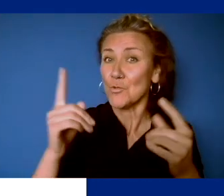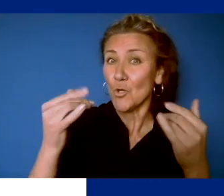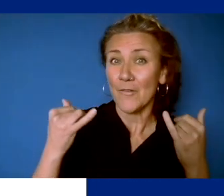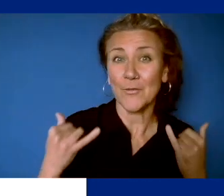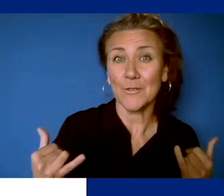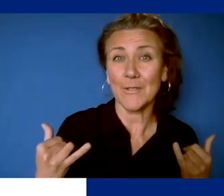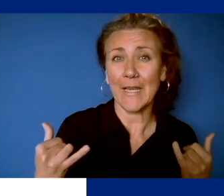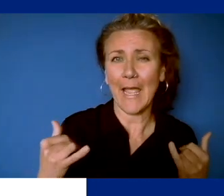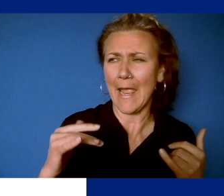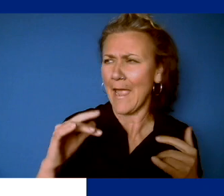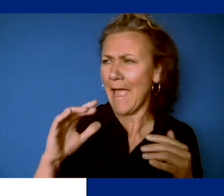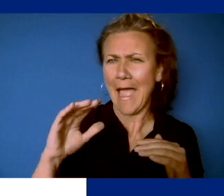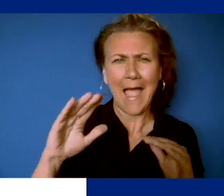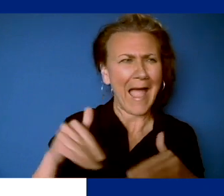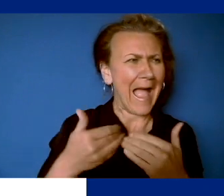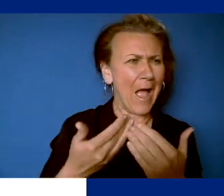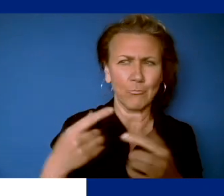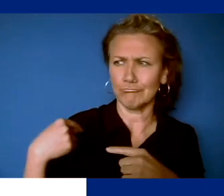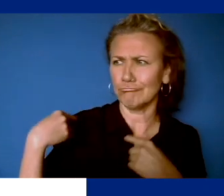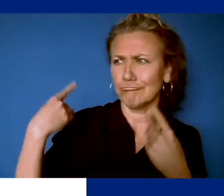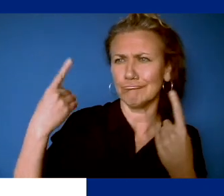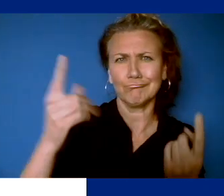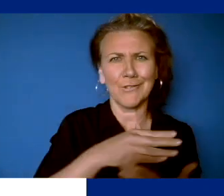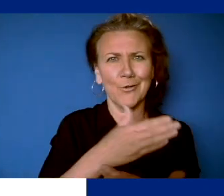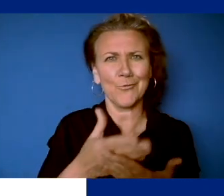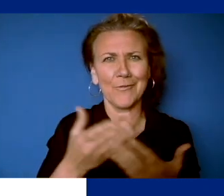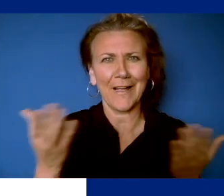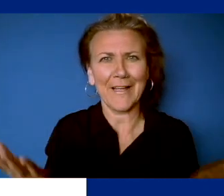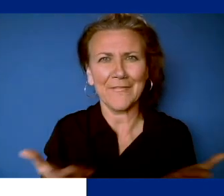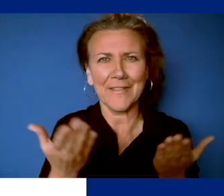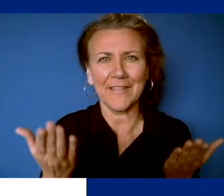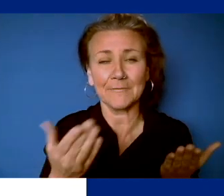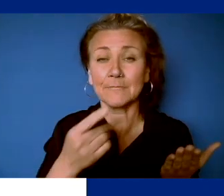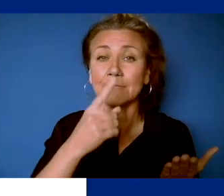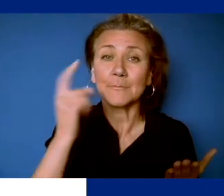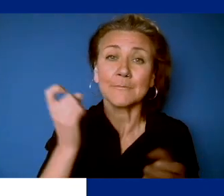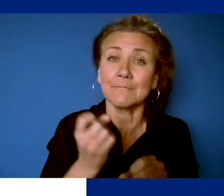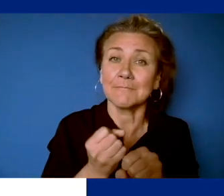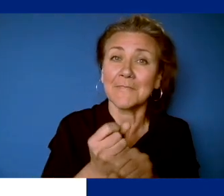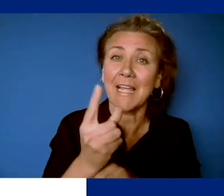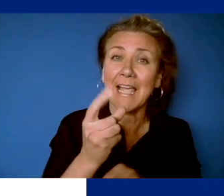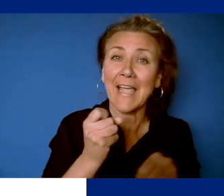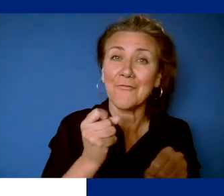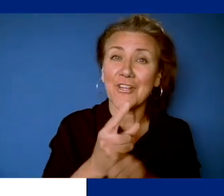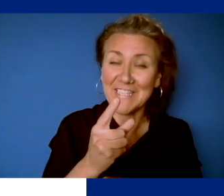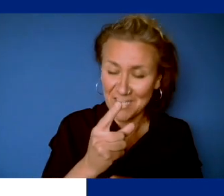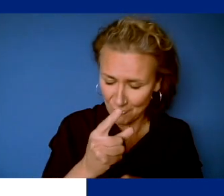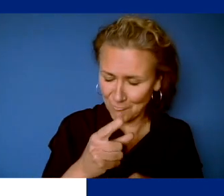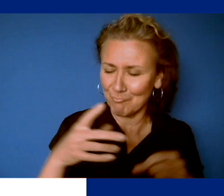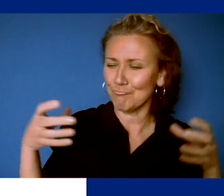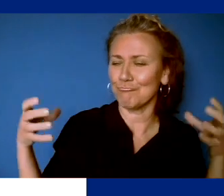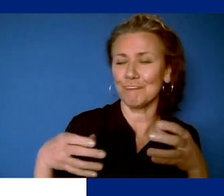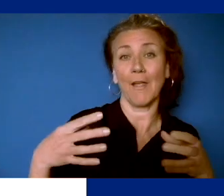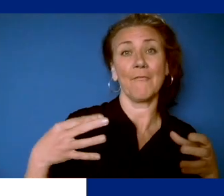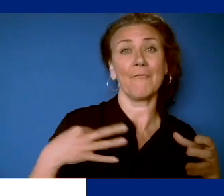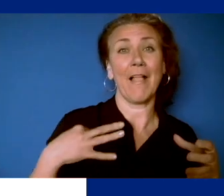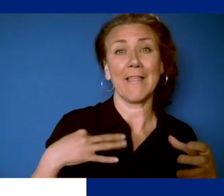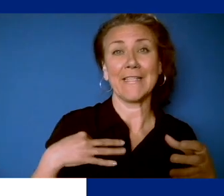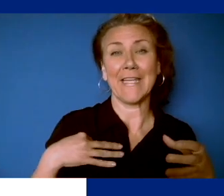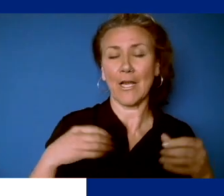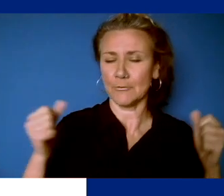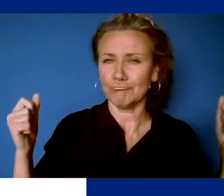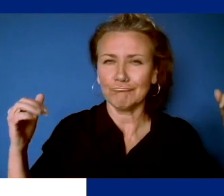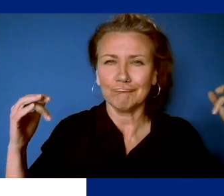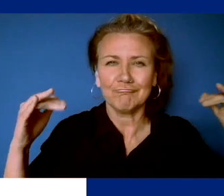today, how do we come to be here? We come to be here because every year, a group of volunteers comes